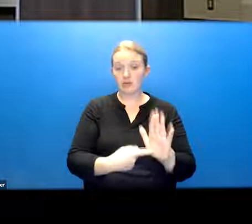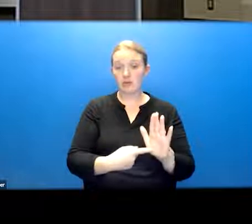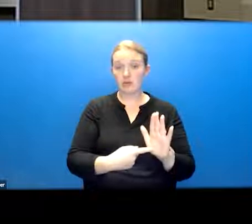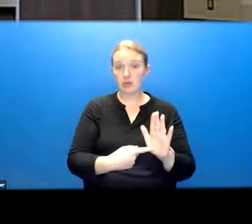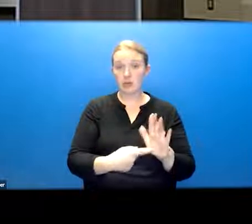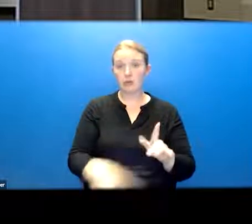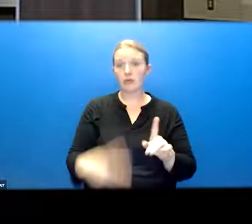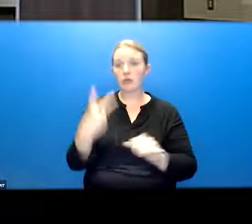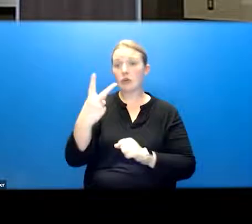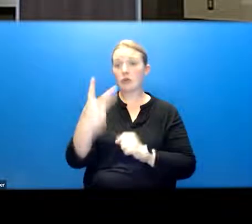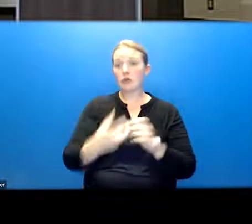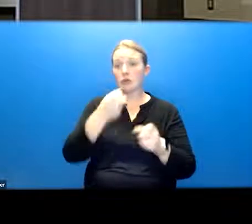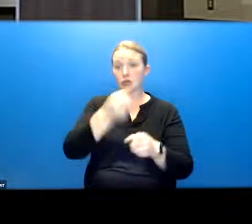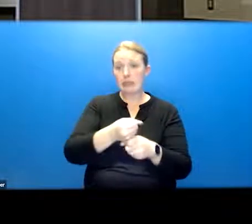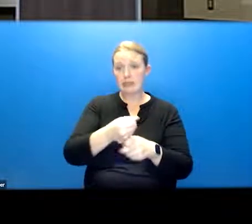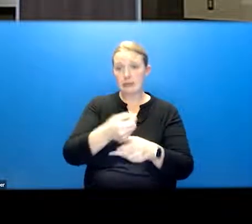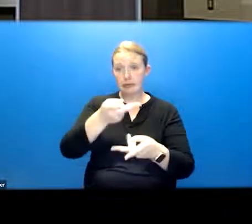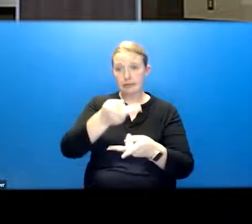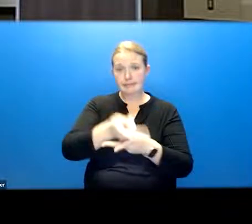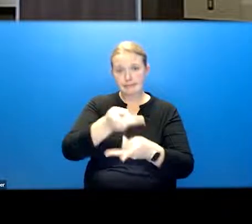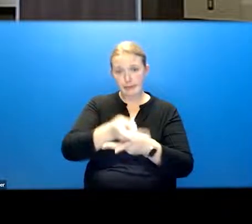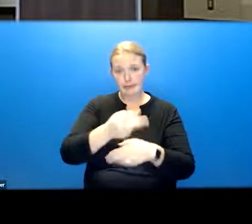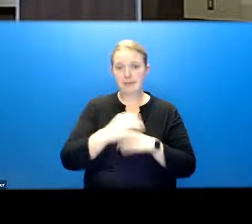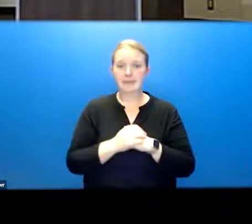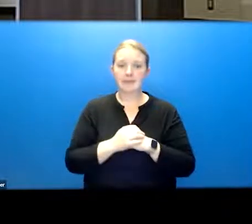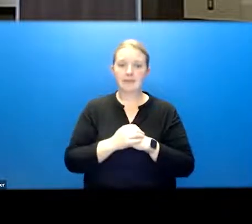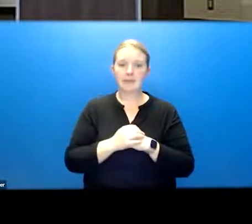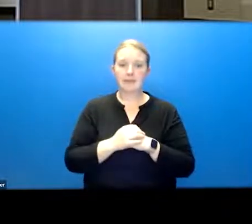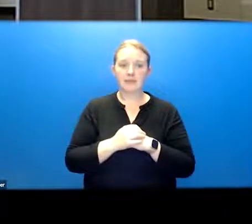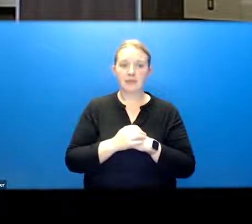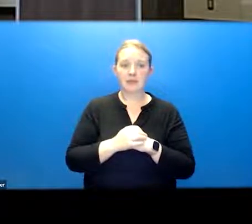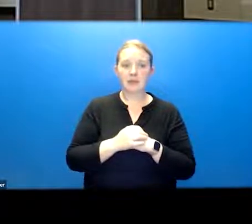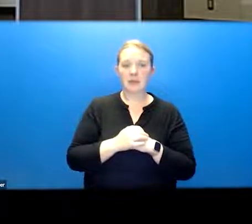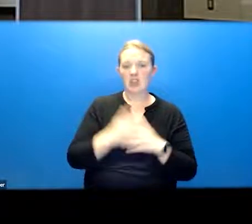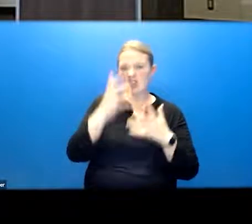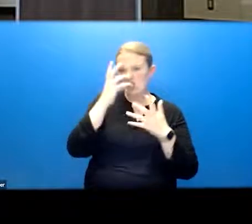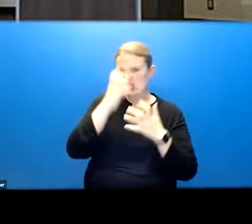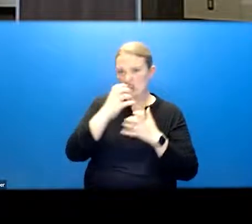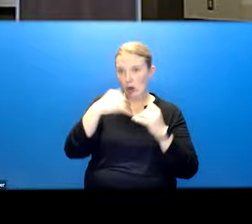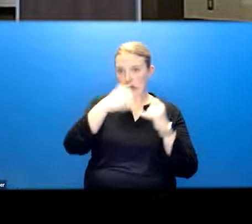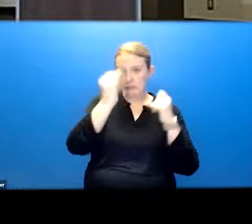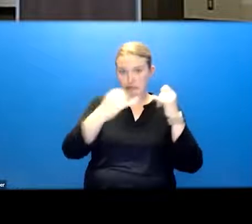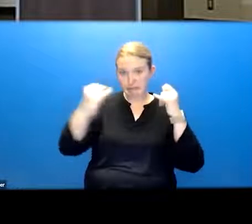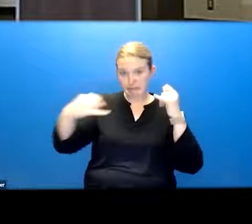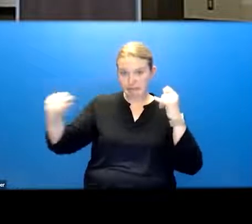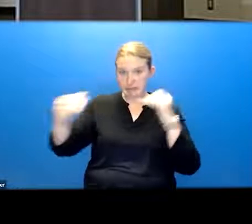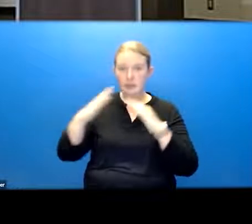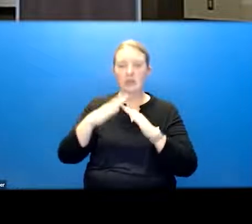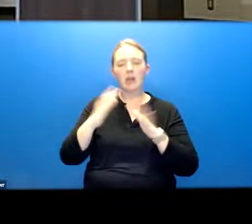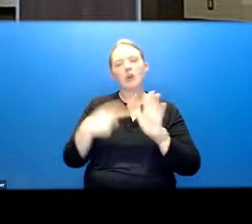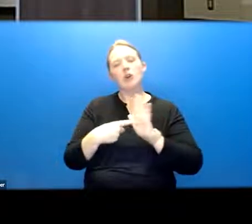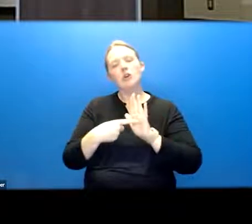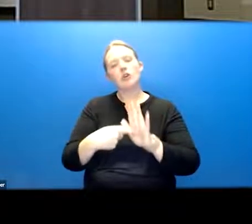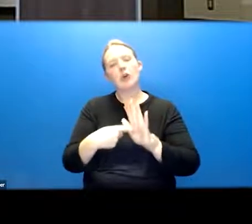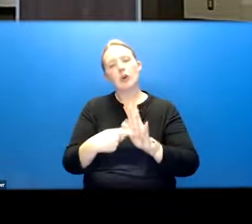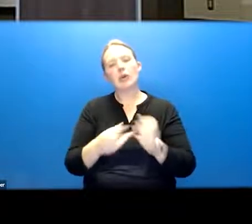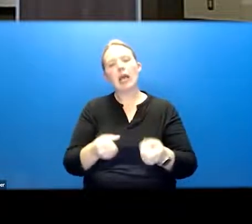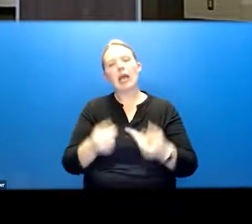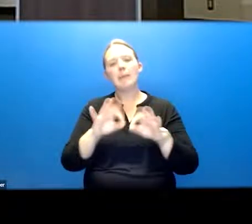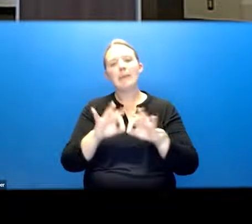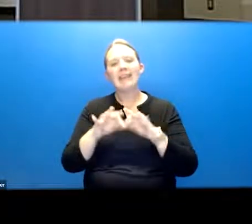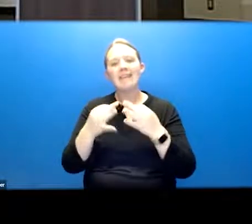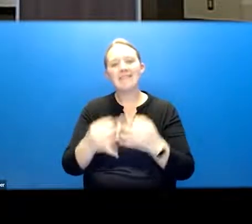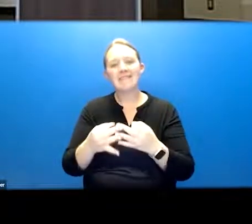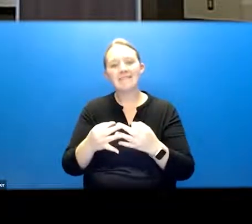care. And so this darker line, which is the top line, really shows how many family